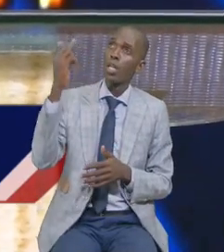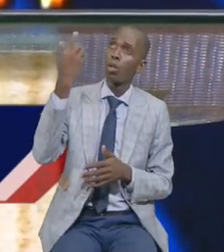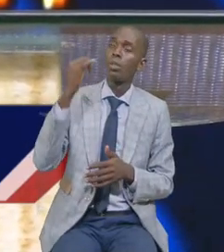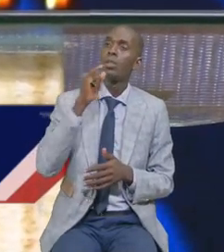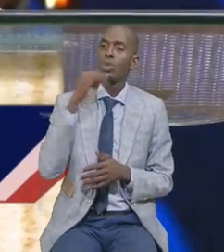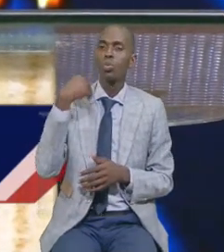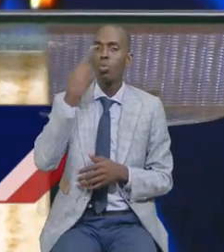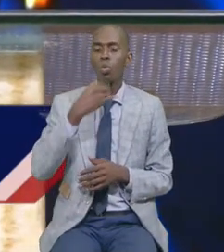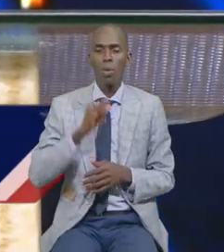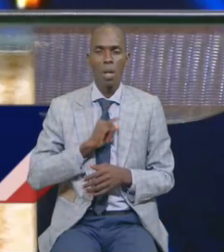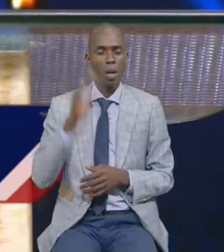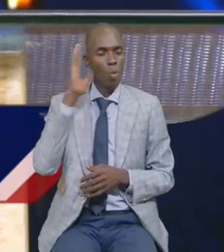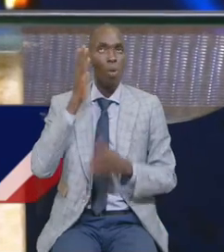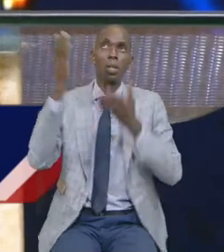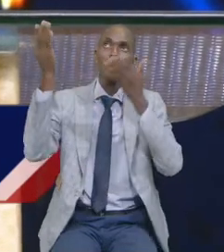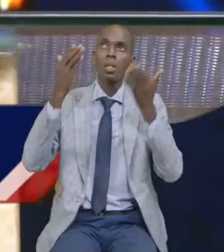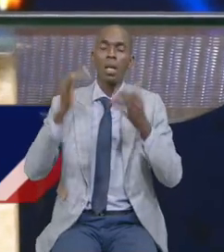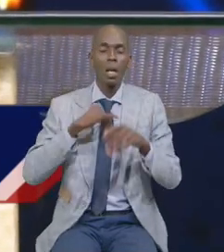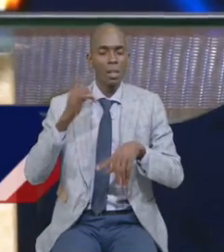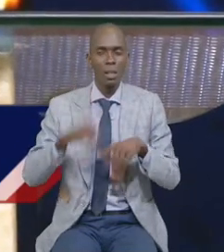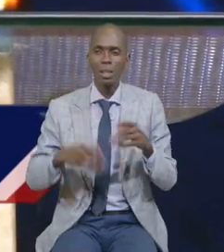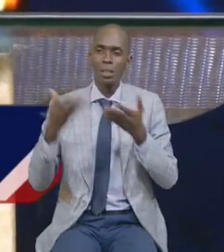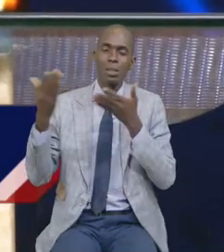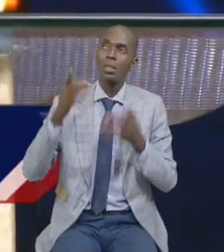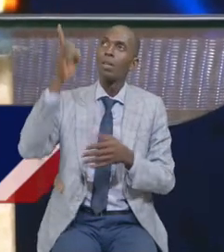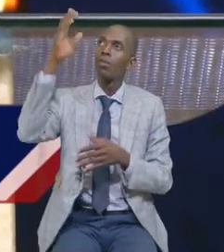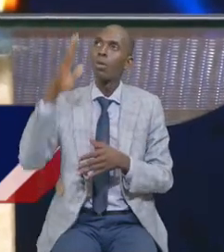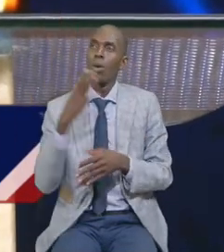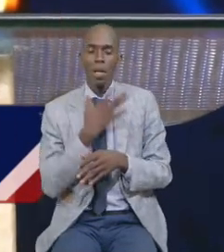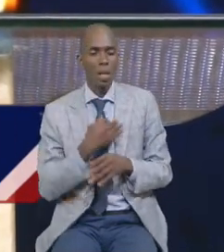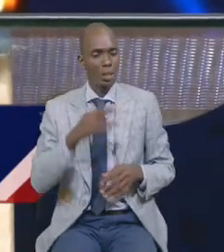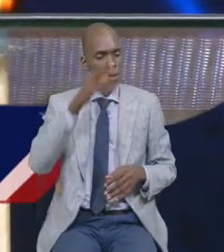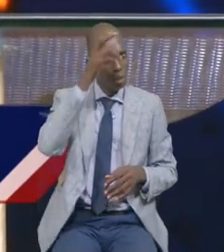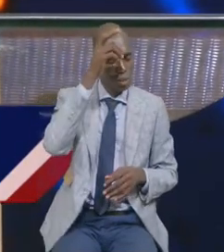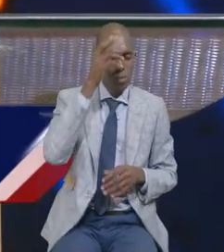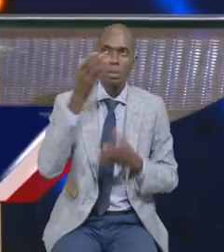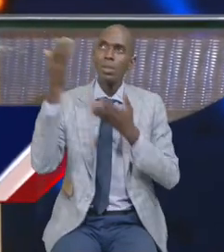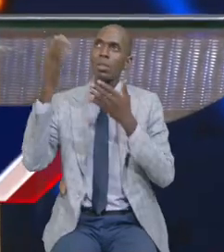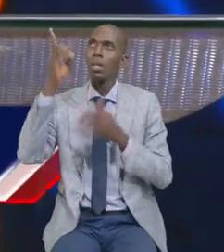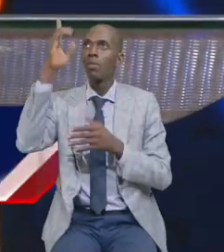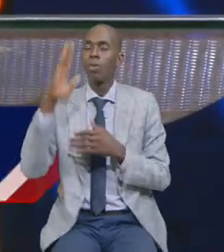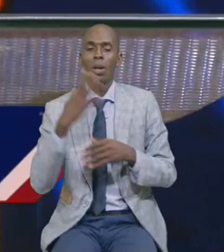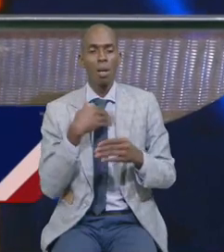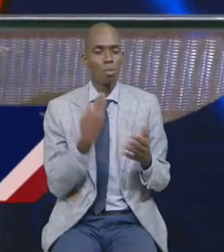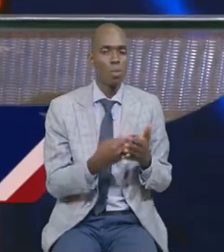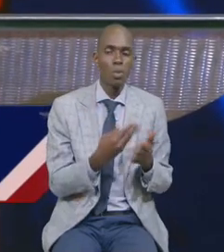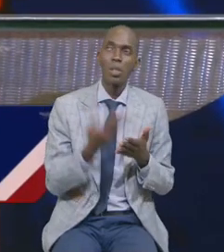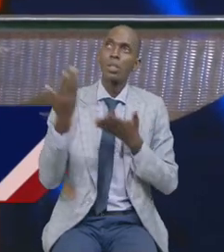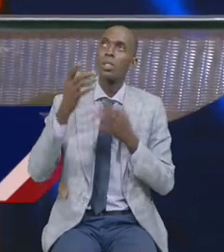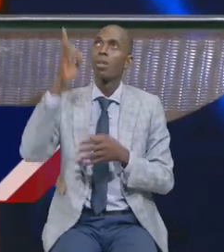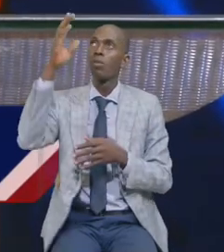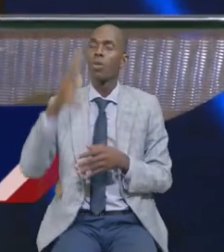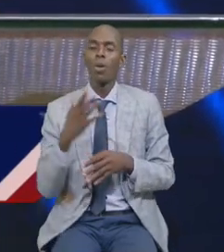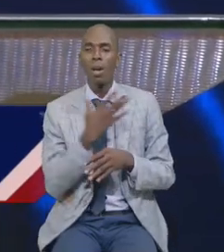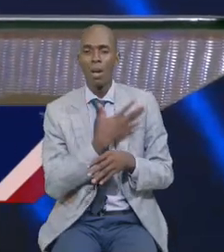serve God and man, God and monarch, God and mammon. You have to serve God and God